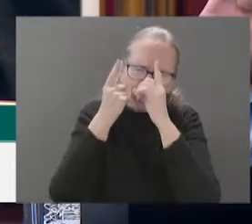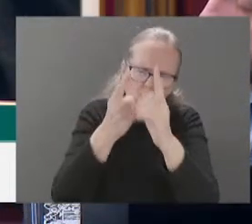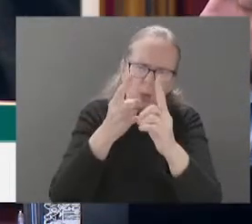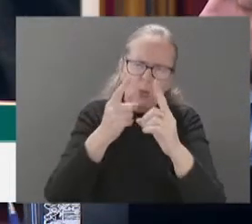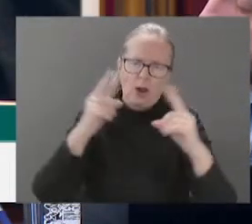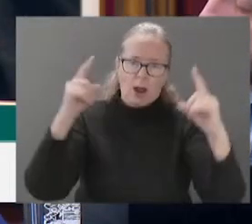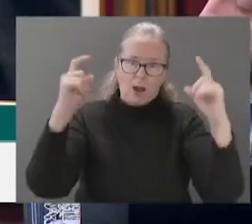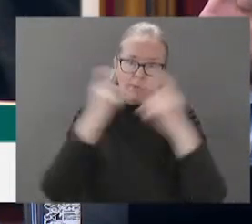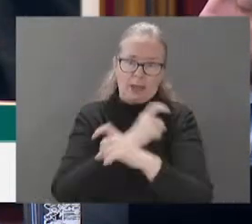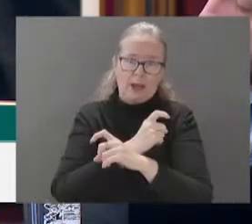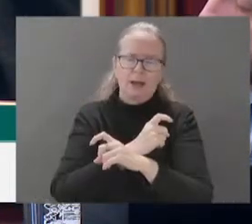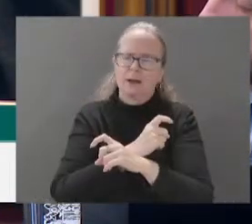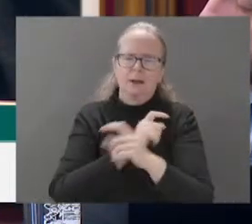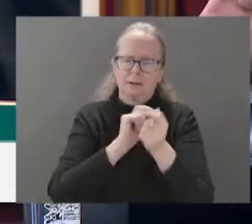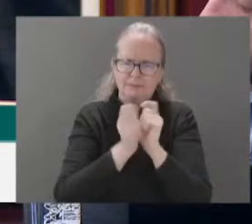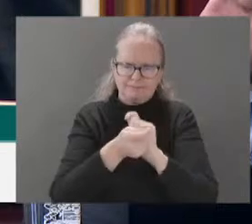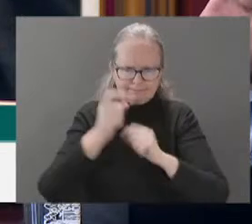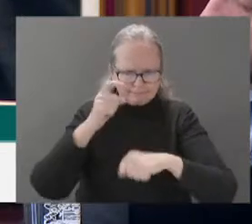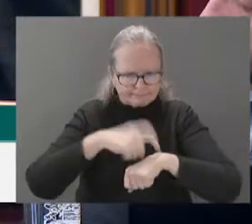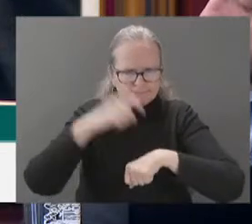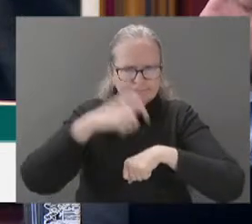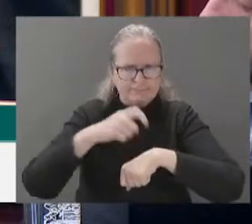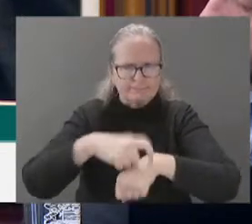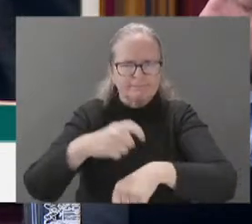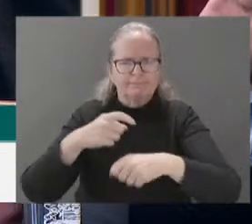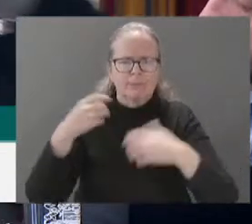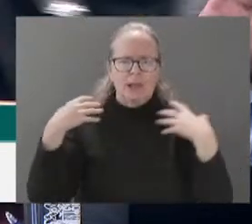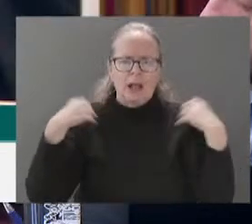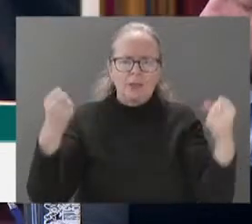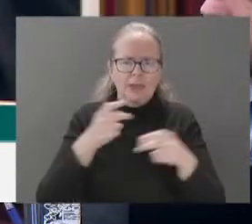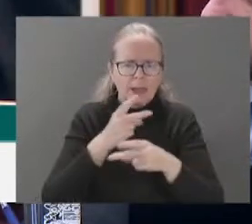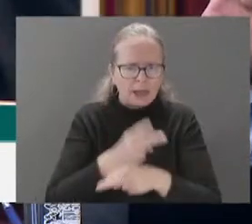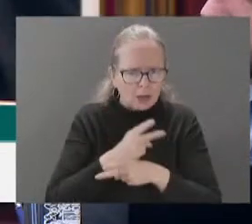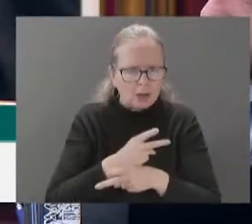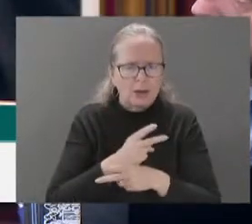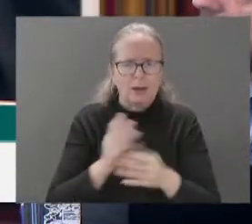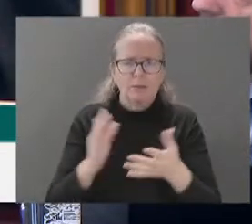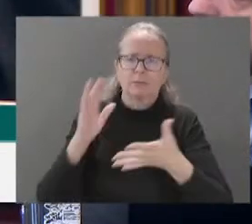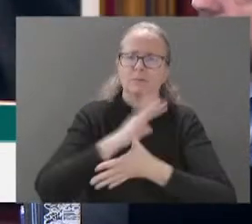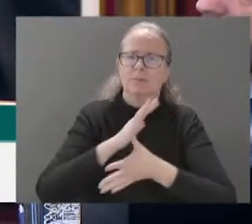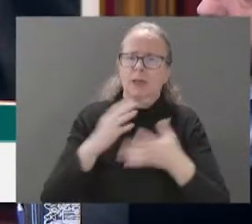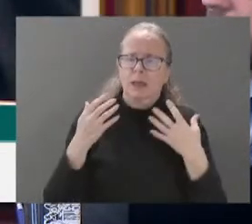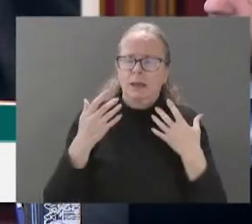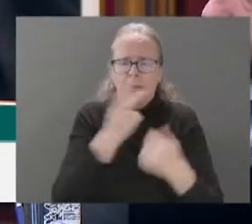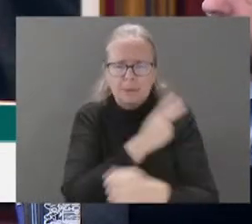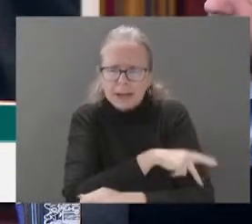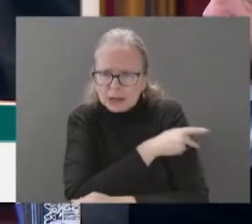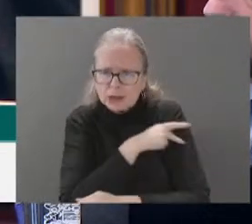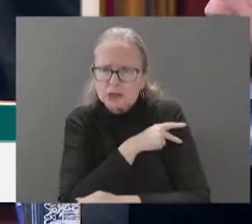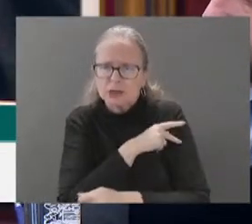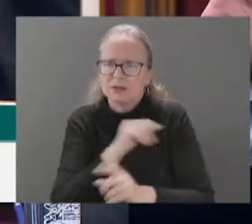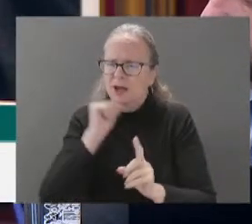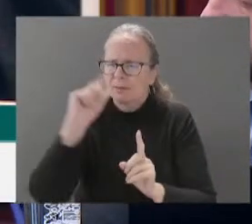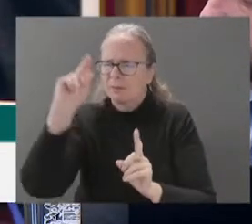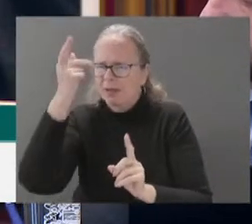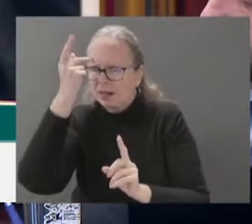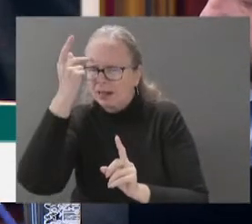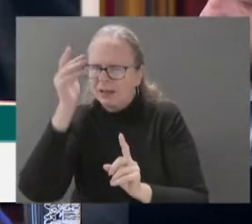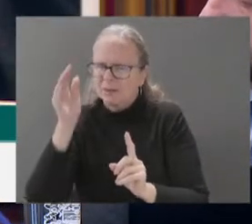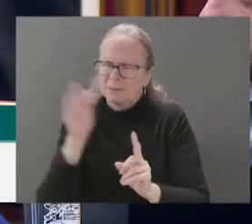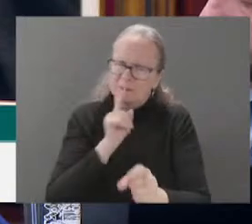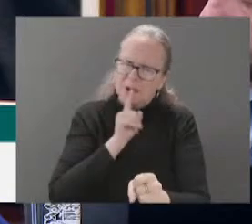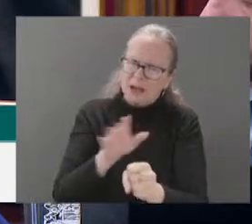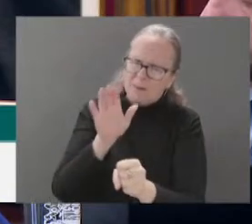prioritizes patients over politics one that values the tireless dedication and unwavering commitment of our Frontline Heroes and delivers